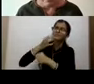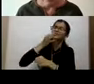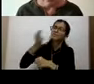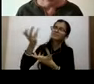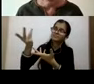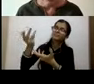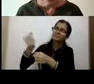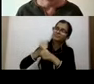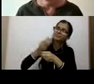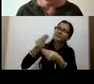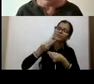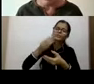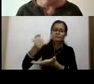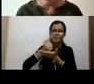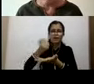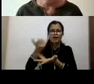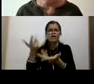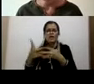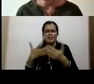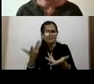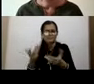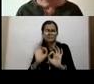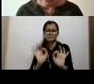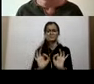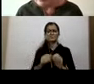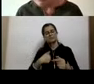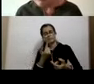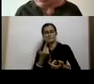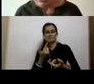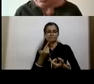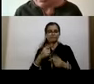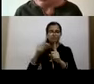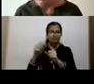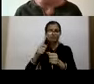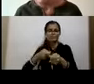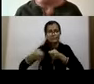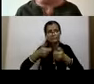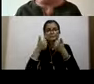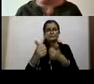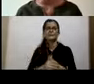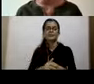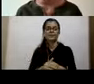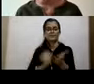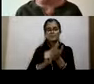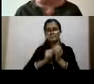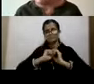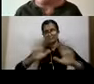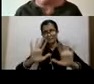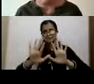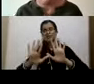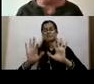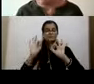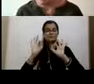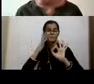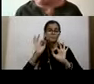then. We've been kind of managing it and running it on our own. Media was important. So obviously we got the media in and